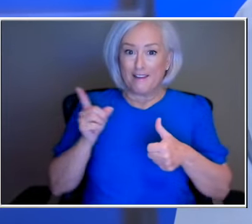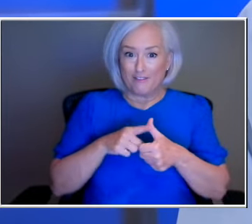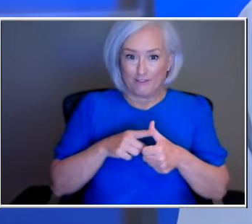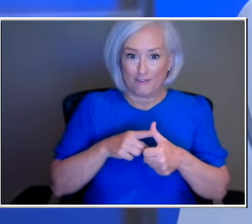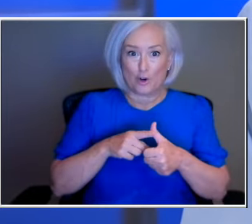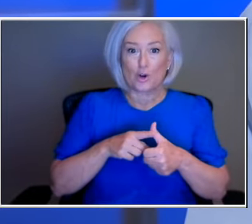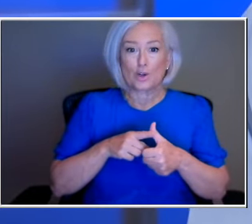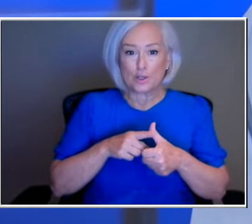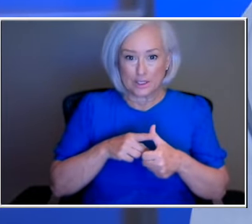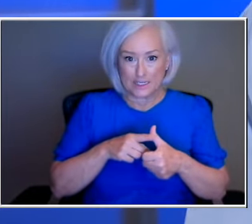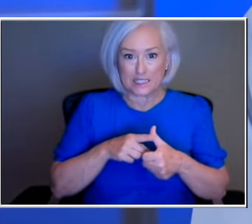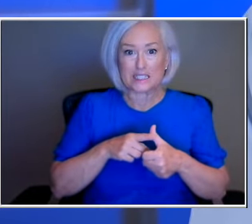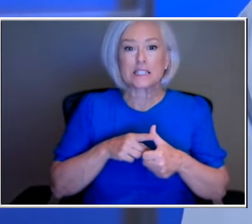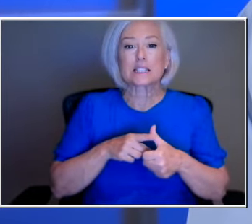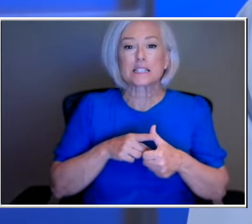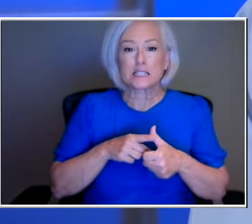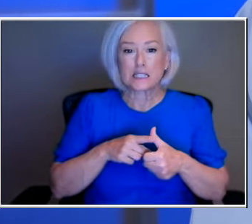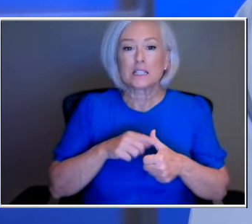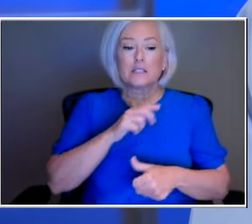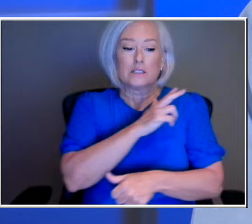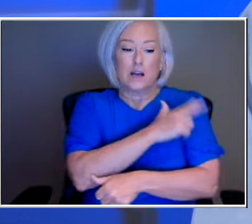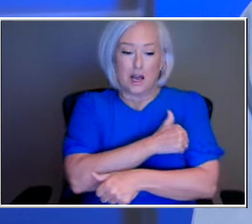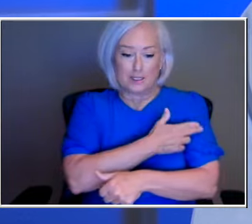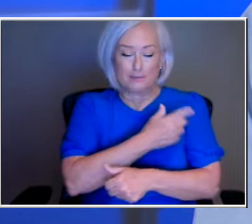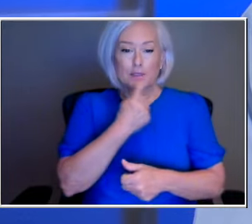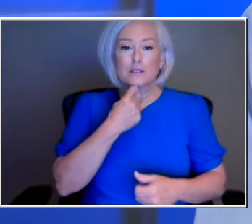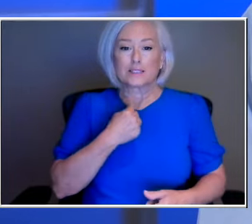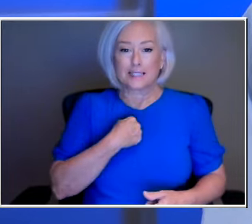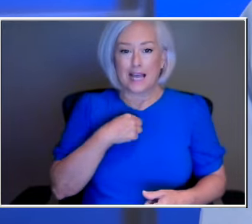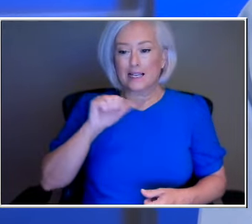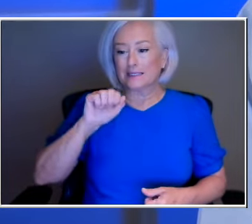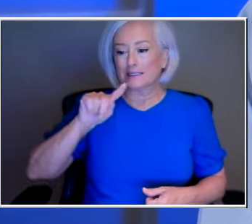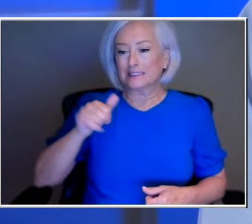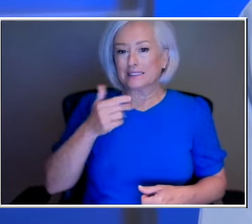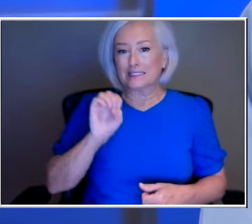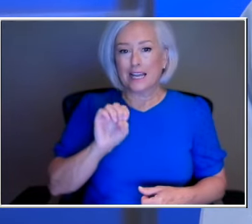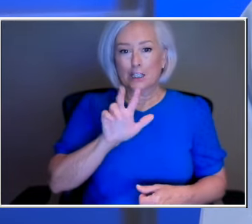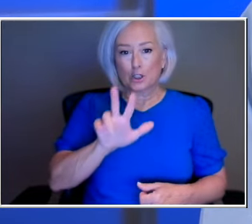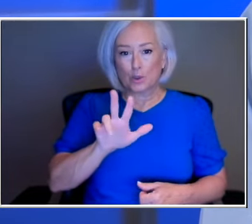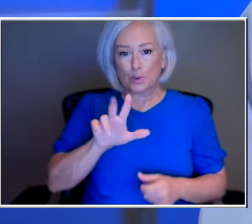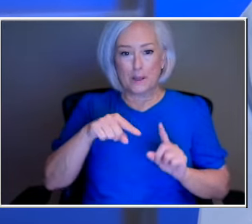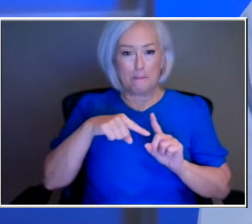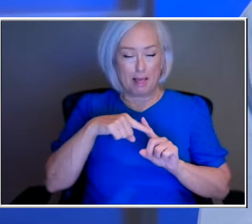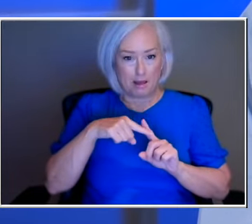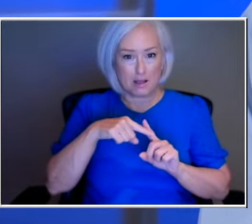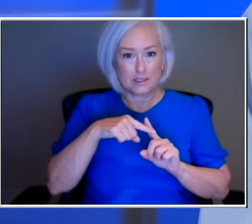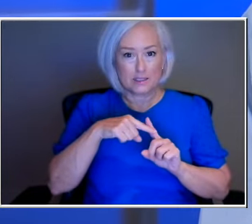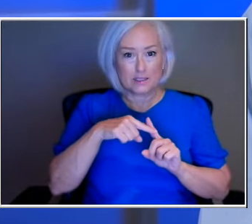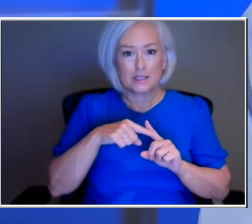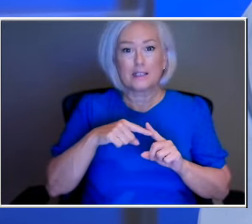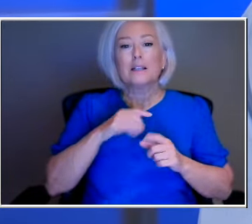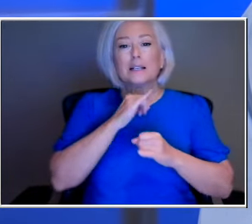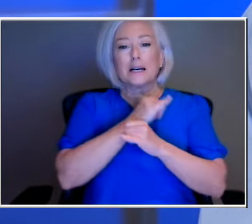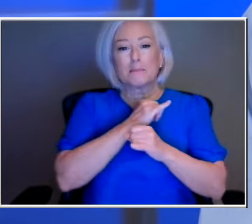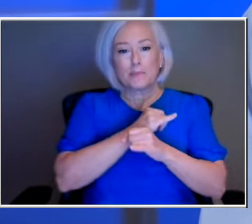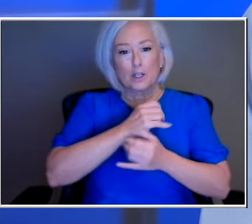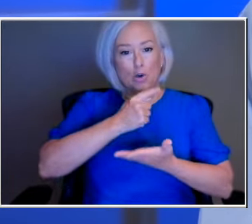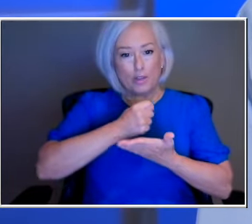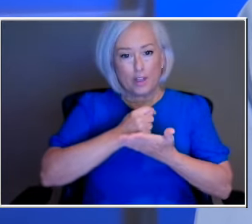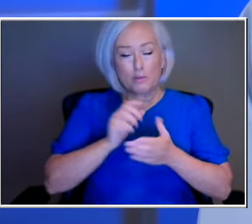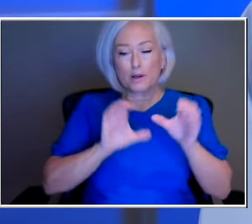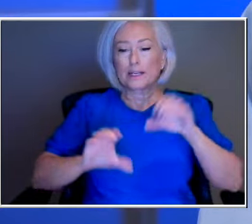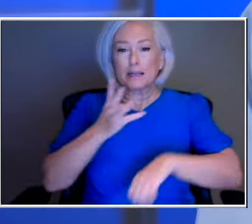understanding at the other medical center, was stage 3 plus immunotherapy, chemotherapy,